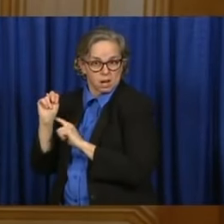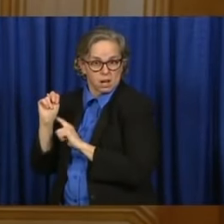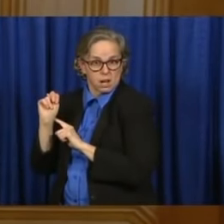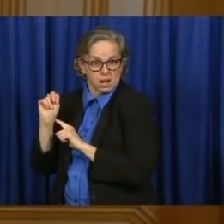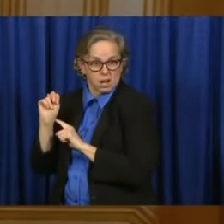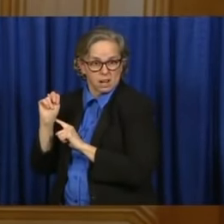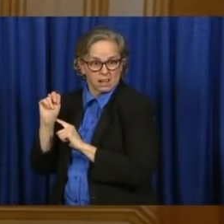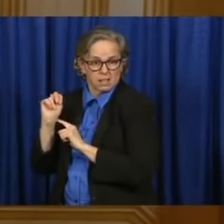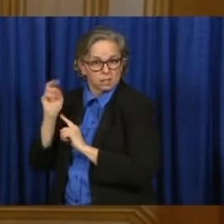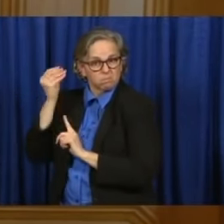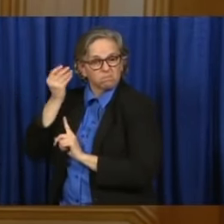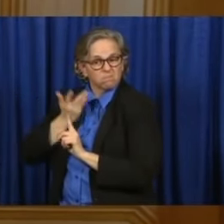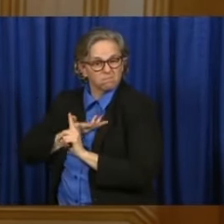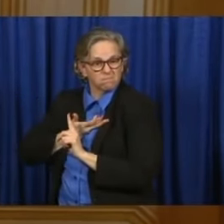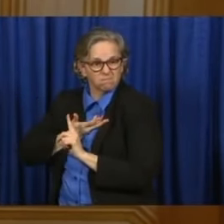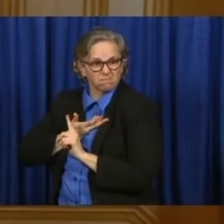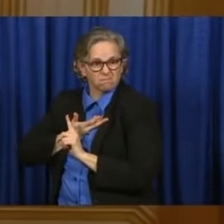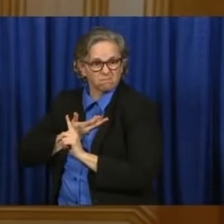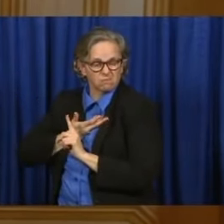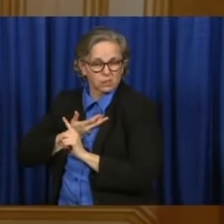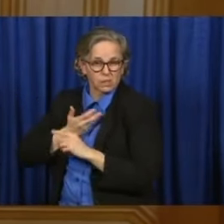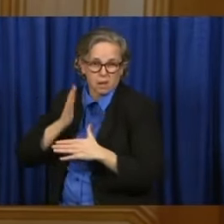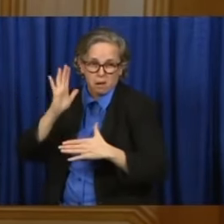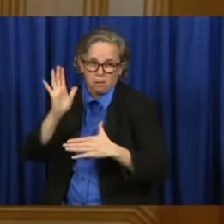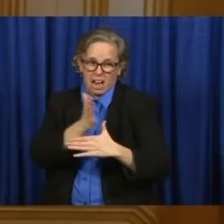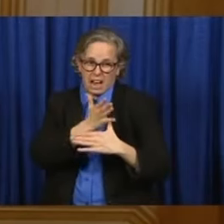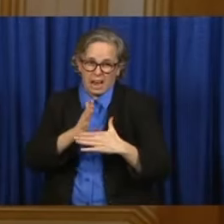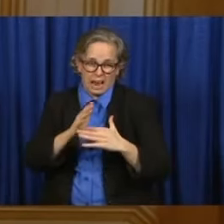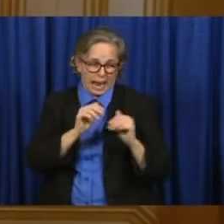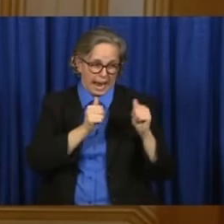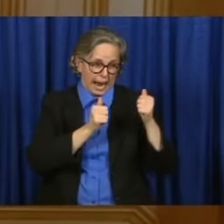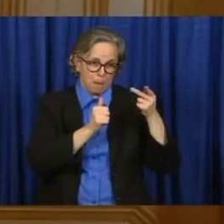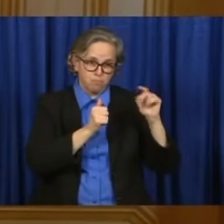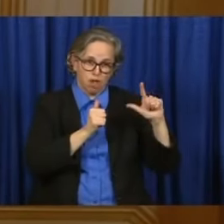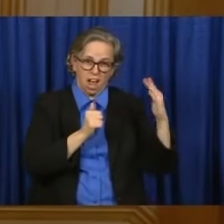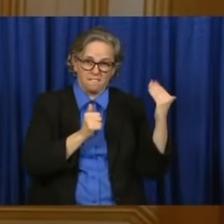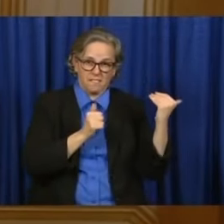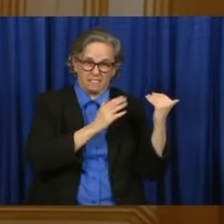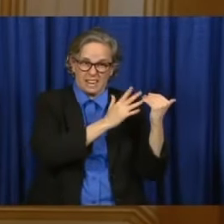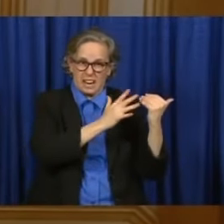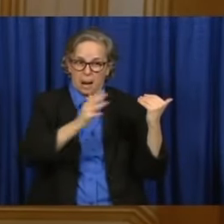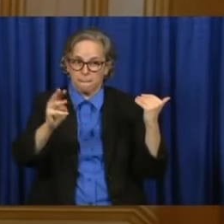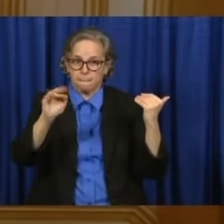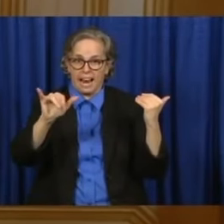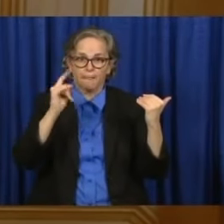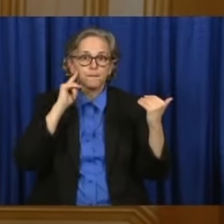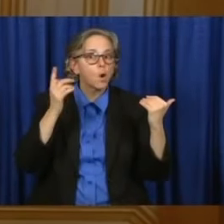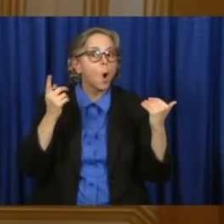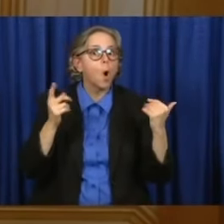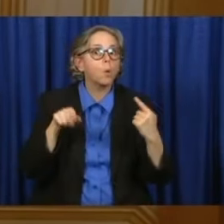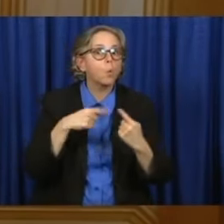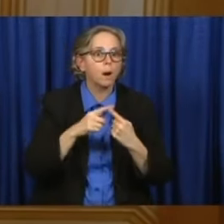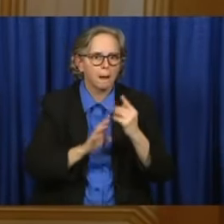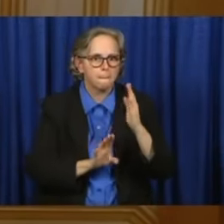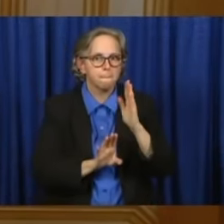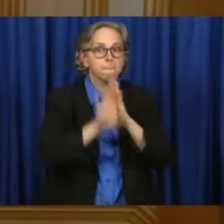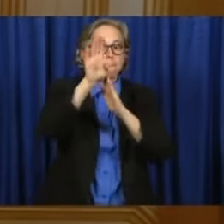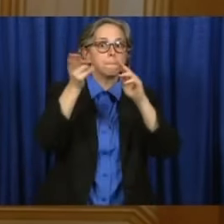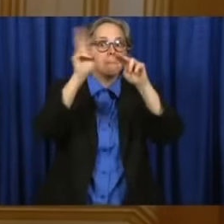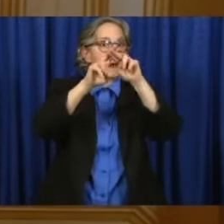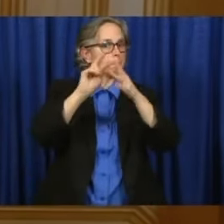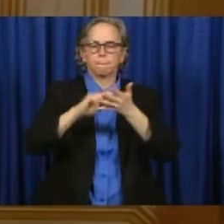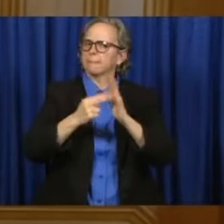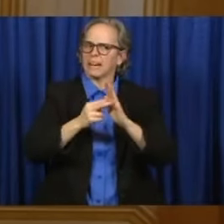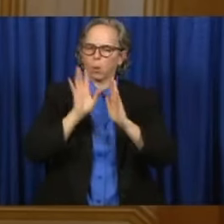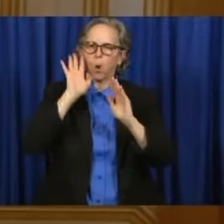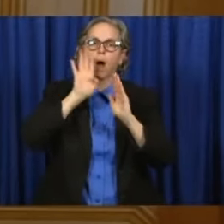tells me we're looking at a range of dates before we even hit the peak. And that's just the peak. So it's clear, and I think we've been signaling